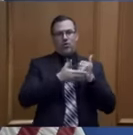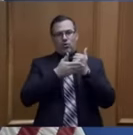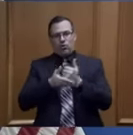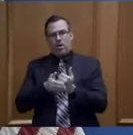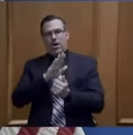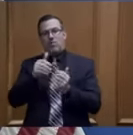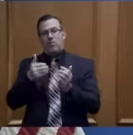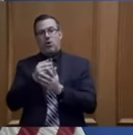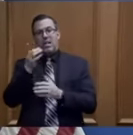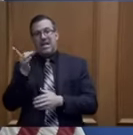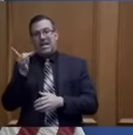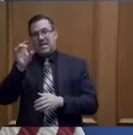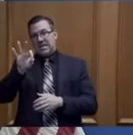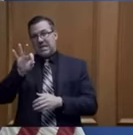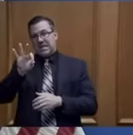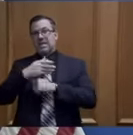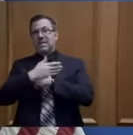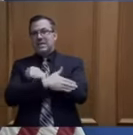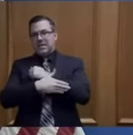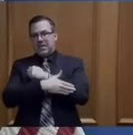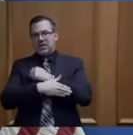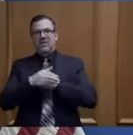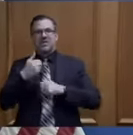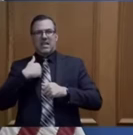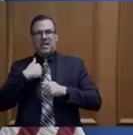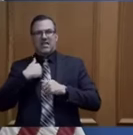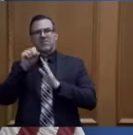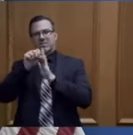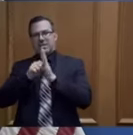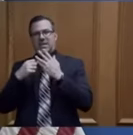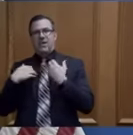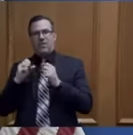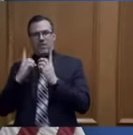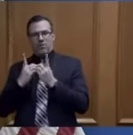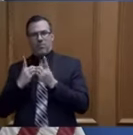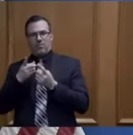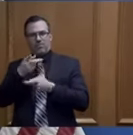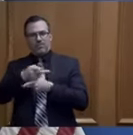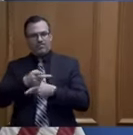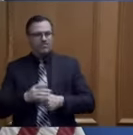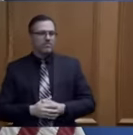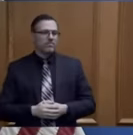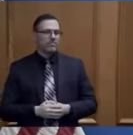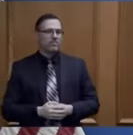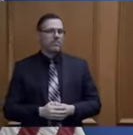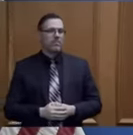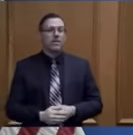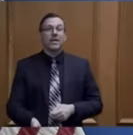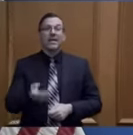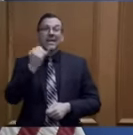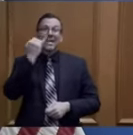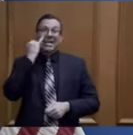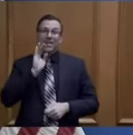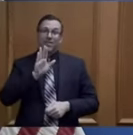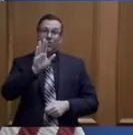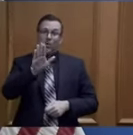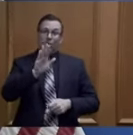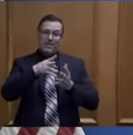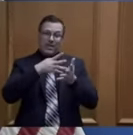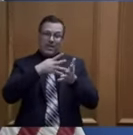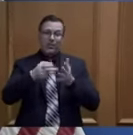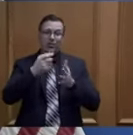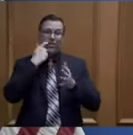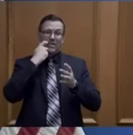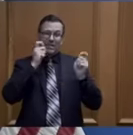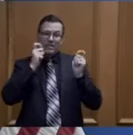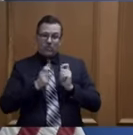Health. Through the repurposing of state employees whose workloads may have recently been altered due to the pandemic, we put